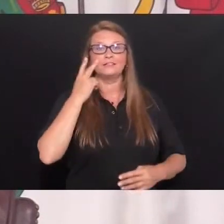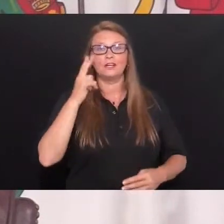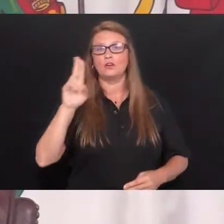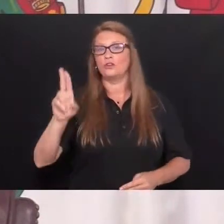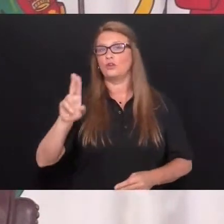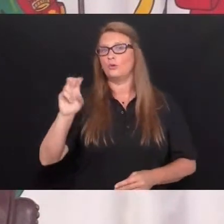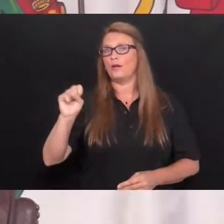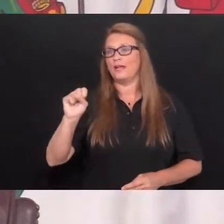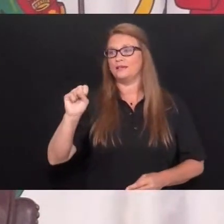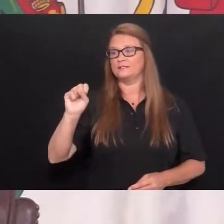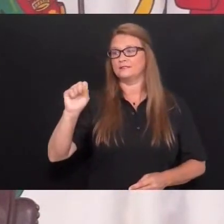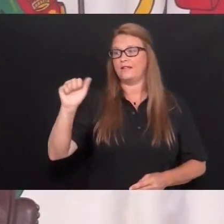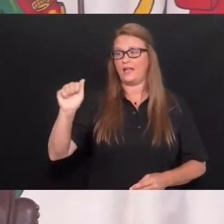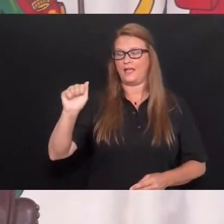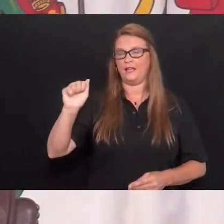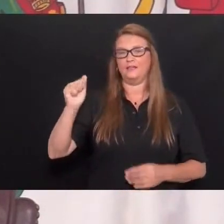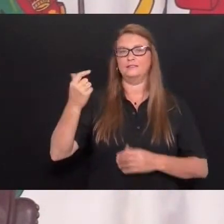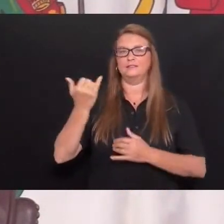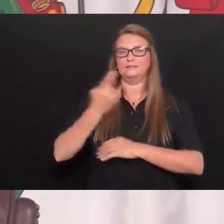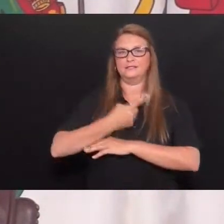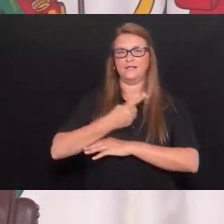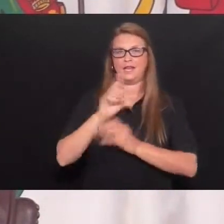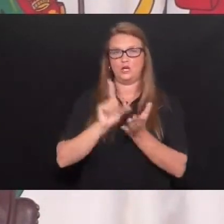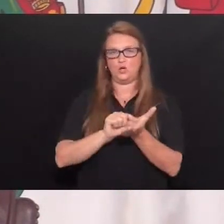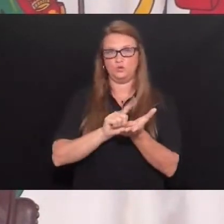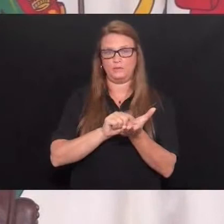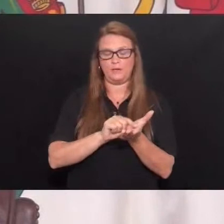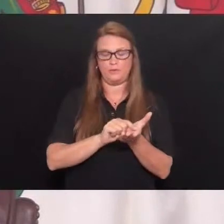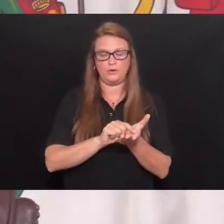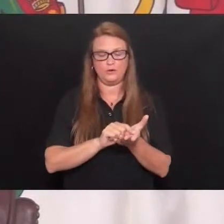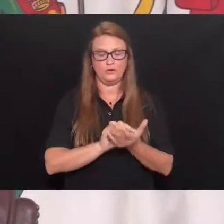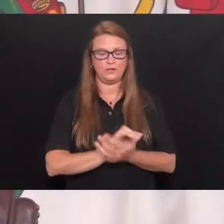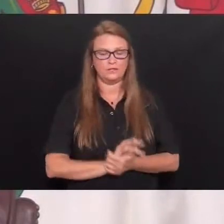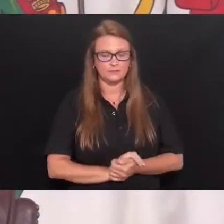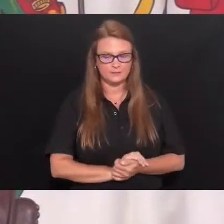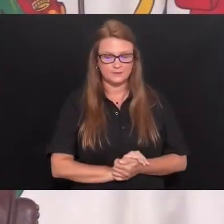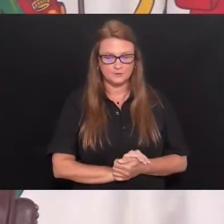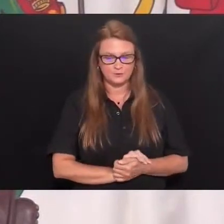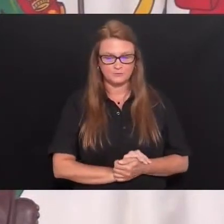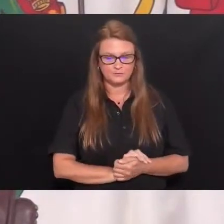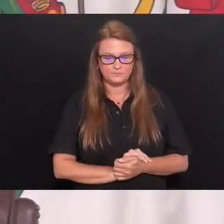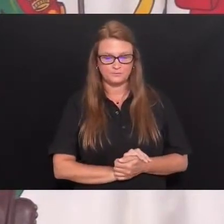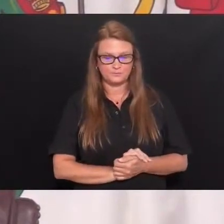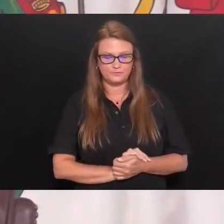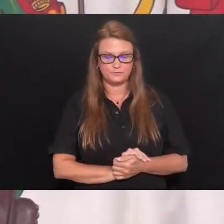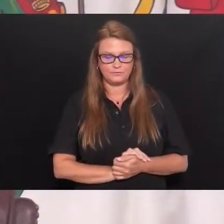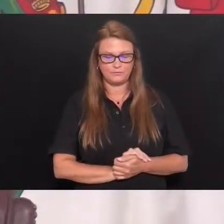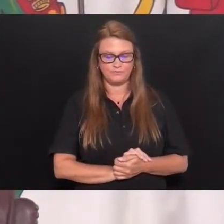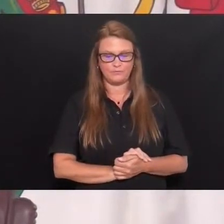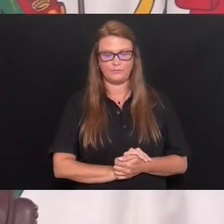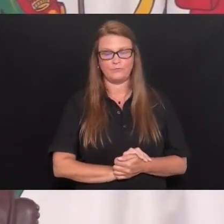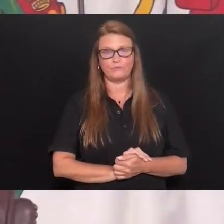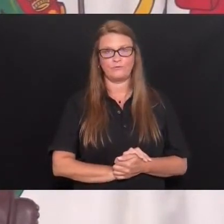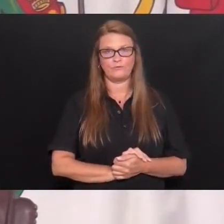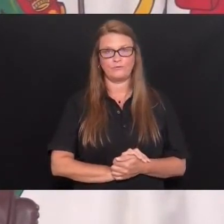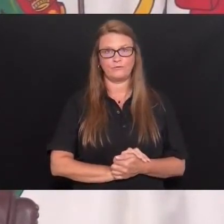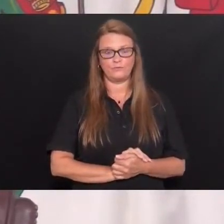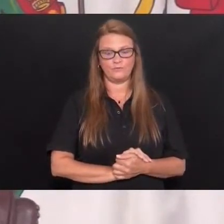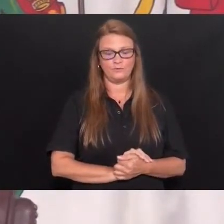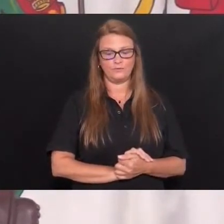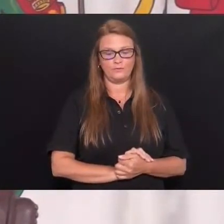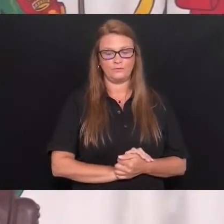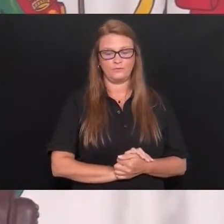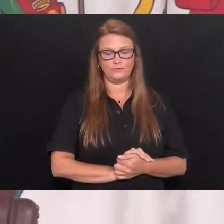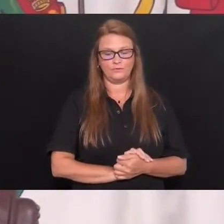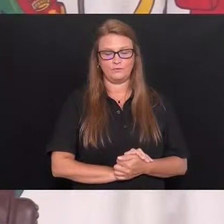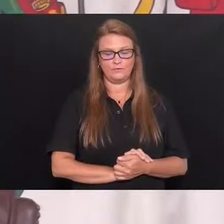Today paper, and it just said just this right here. We are failing